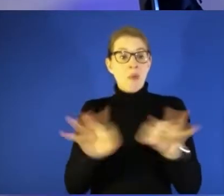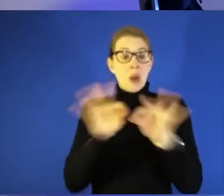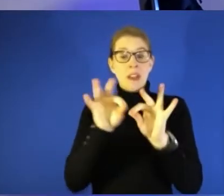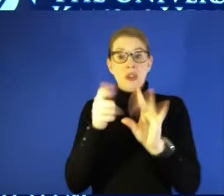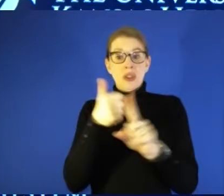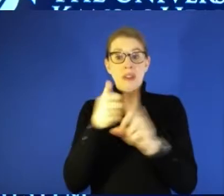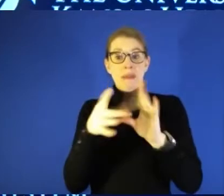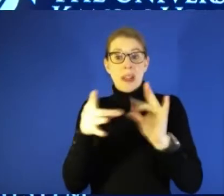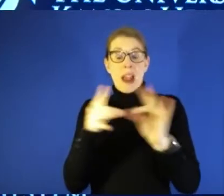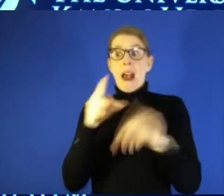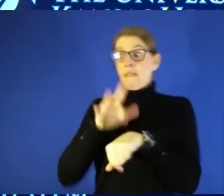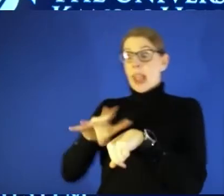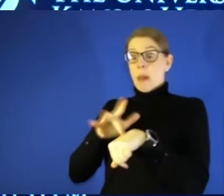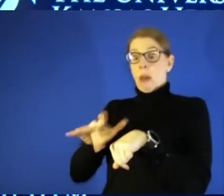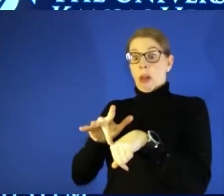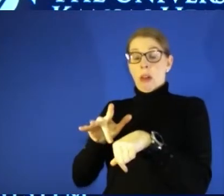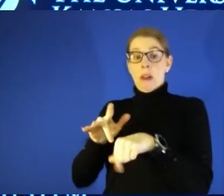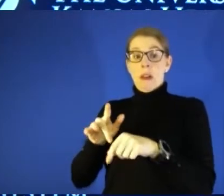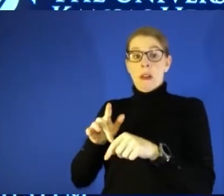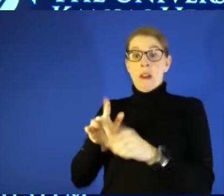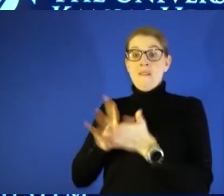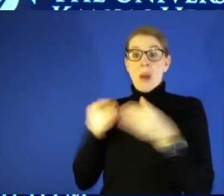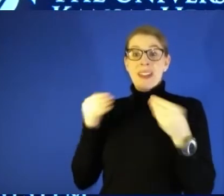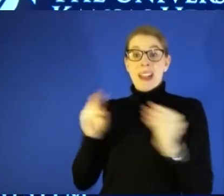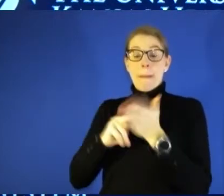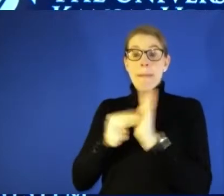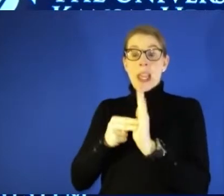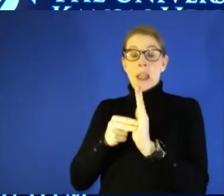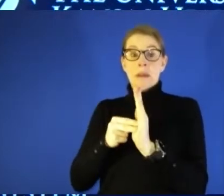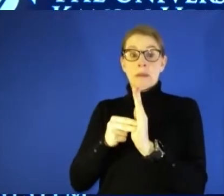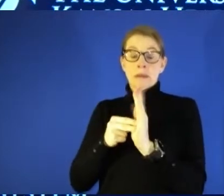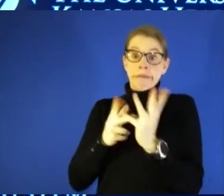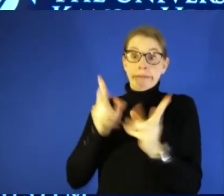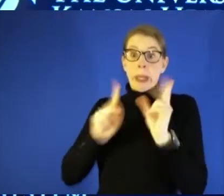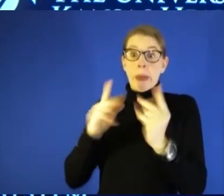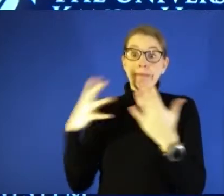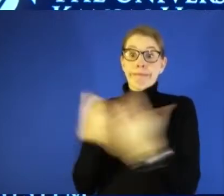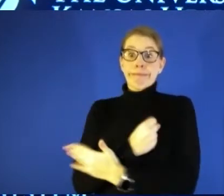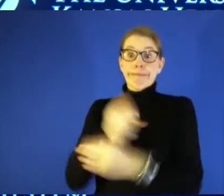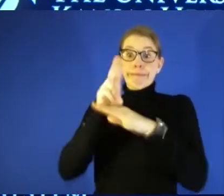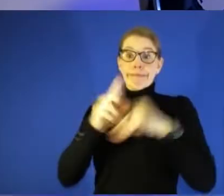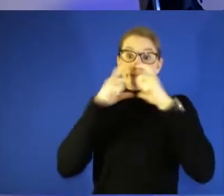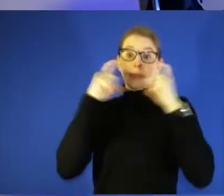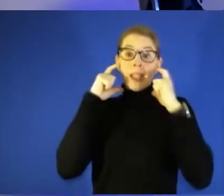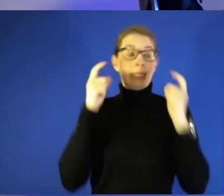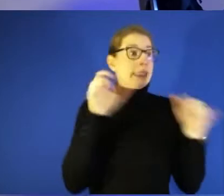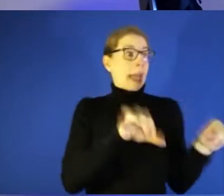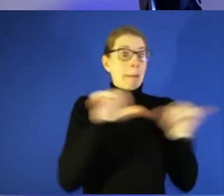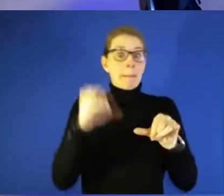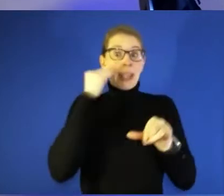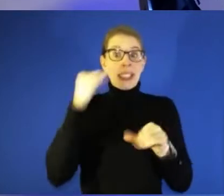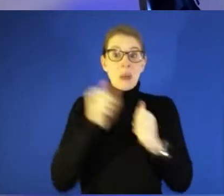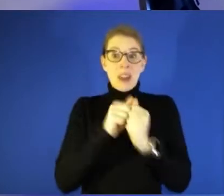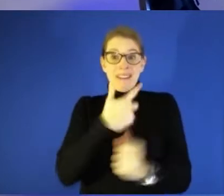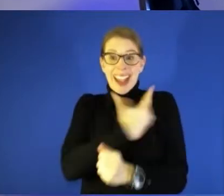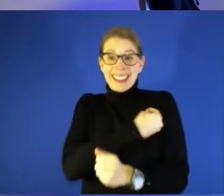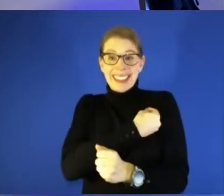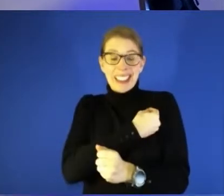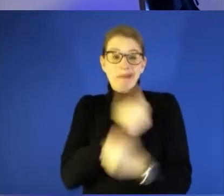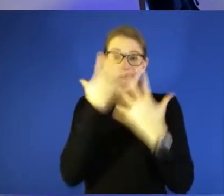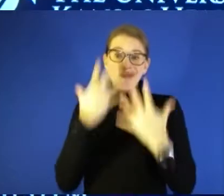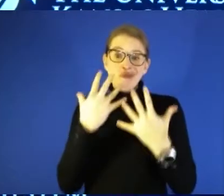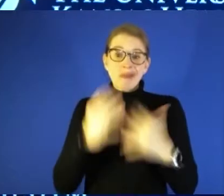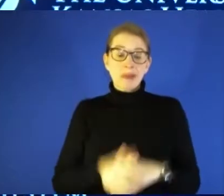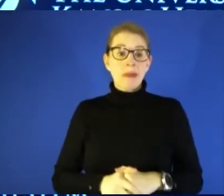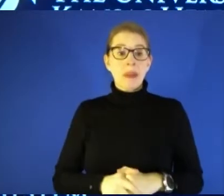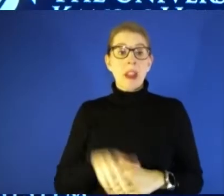it available in the pharmacy doesn't mean it's going to put it on faces. And we've seen that with vaccines. I was going to say, we were going to say the same thing exactly with vaccines. Unfortunately, we've seen that with vaccines. And then the other